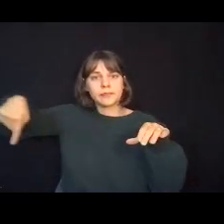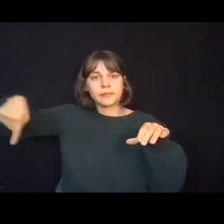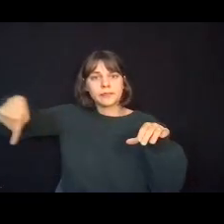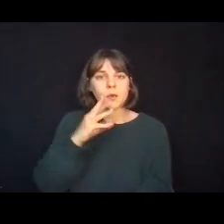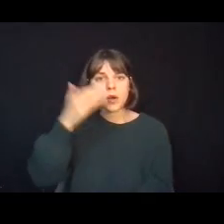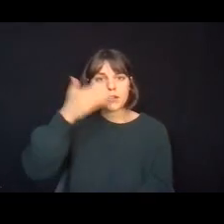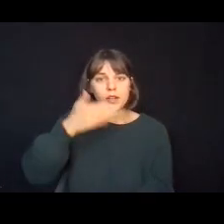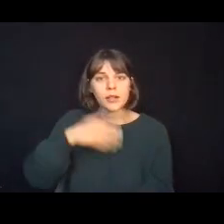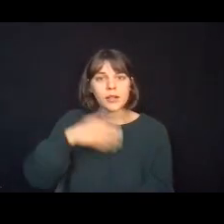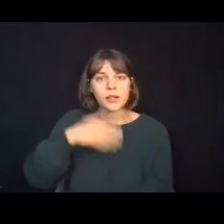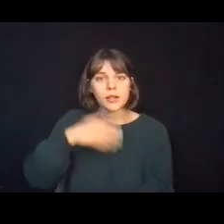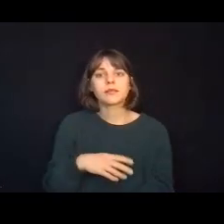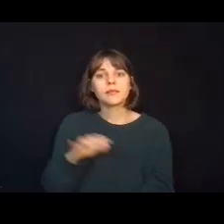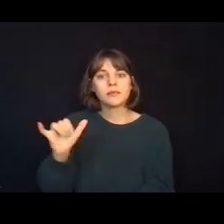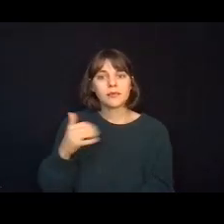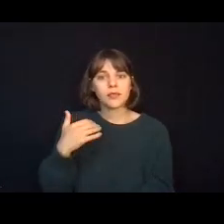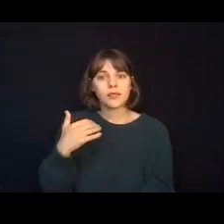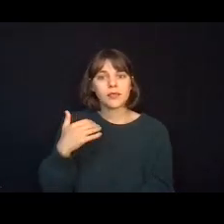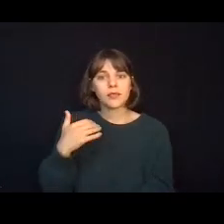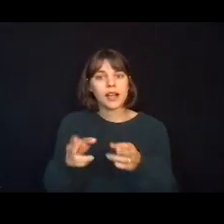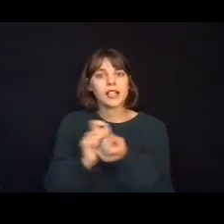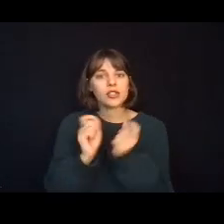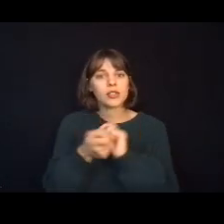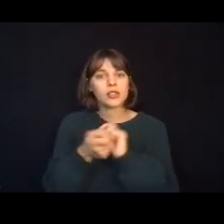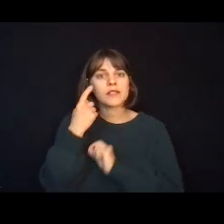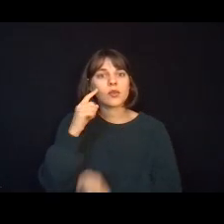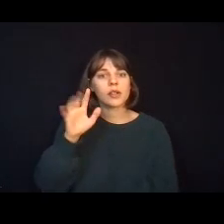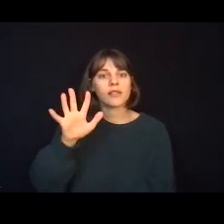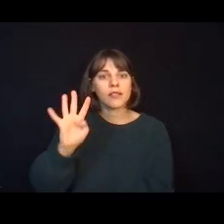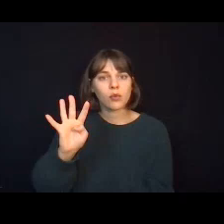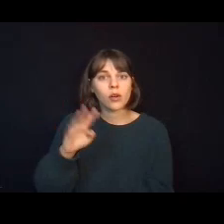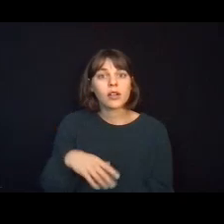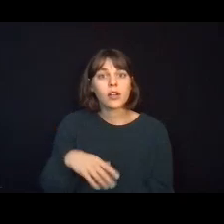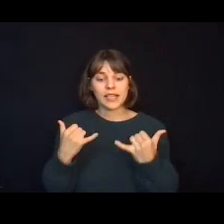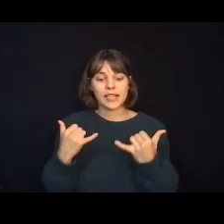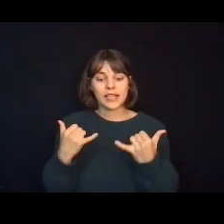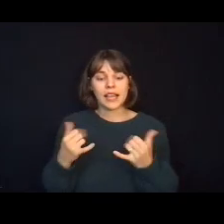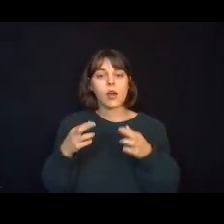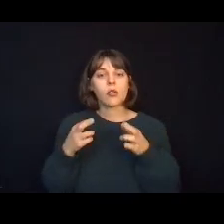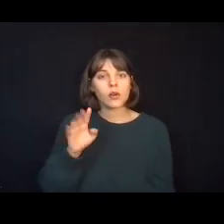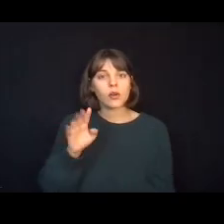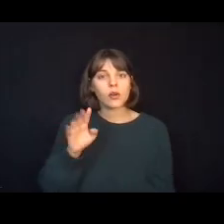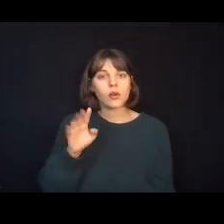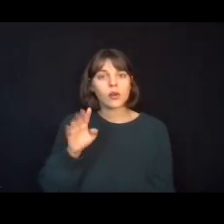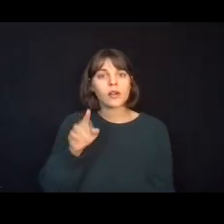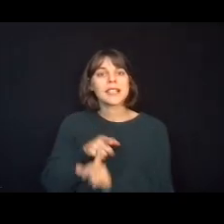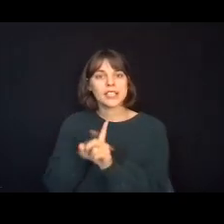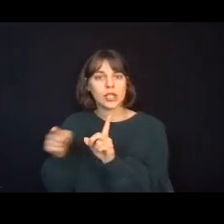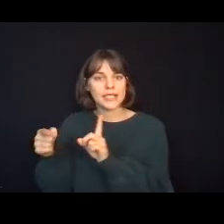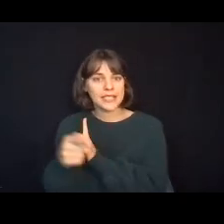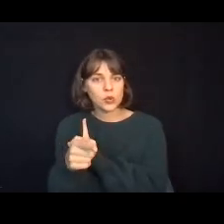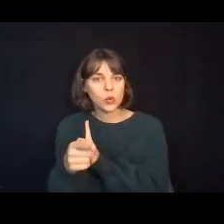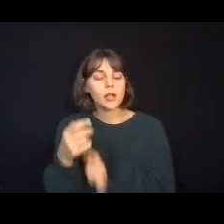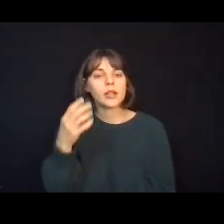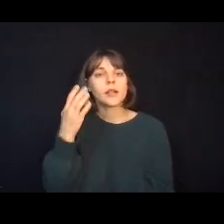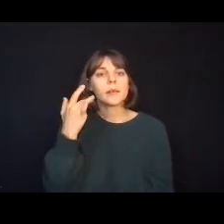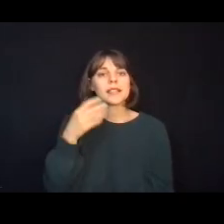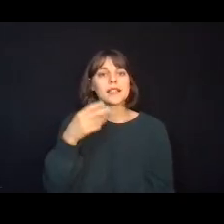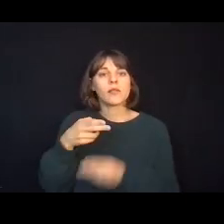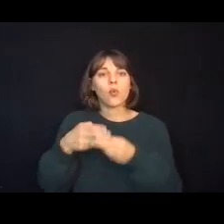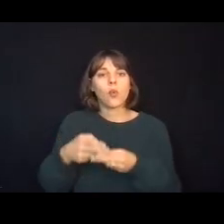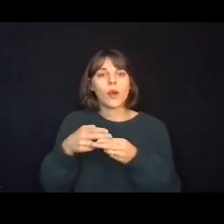We also have routing changes for the 54. So currently the Route 54 is on detour due to weight restrictions